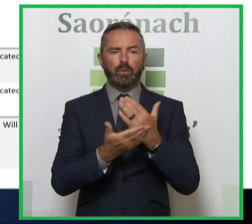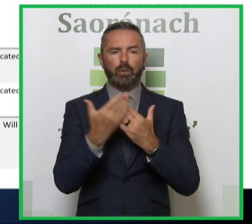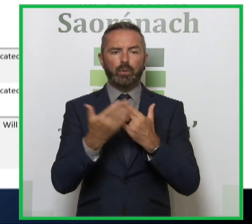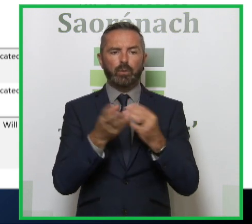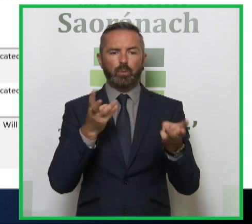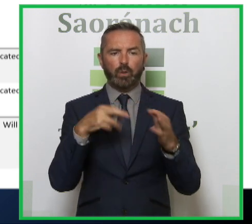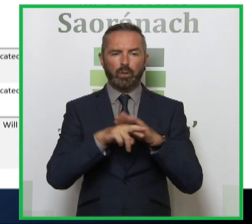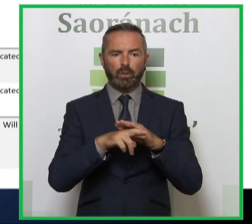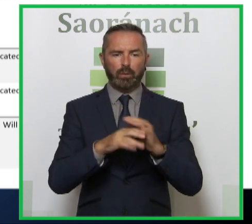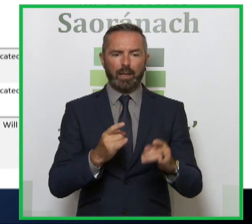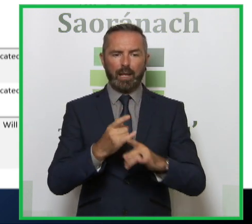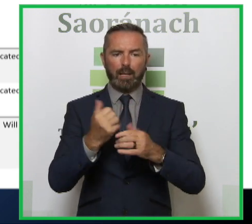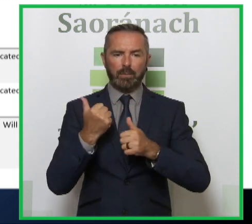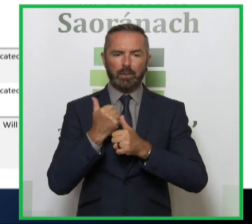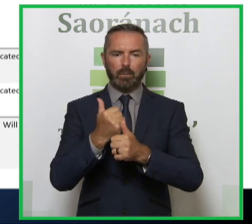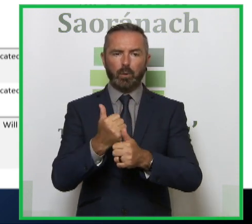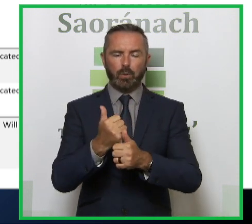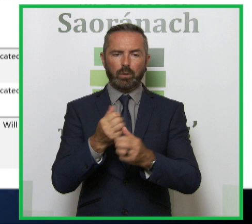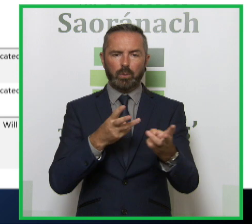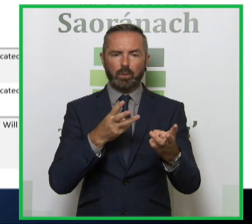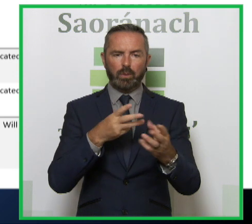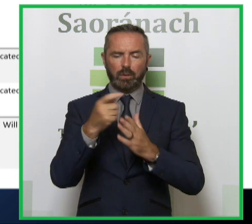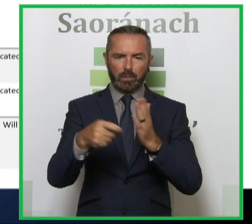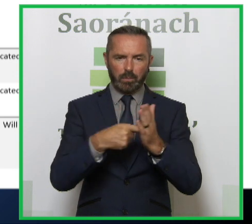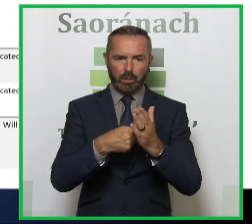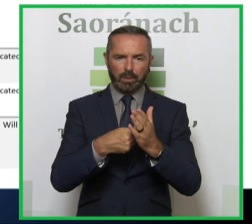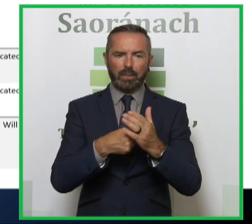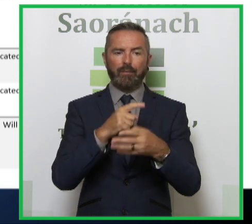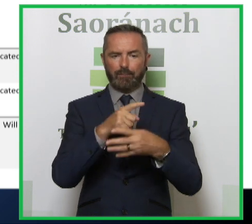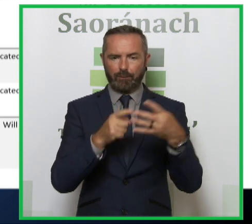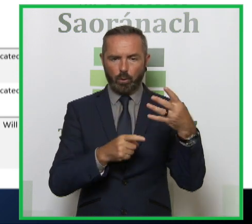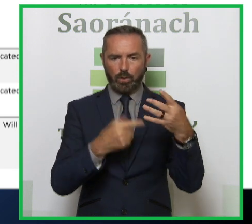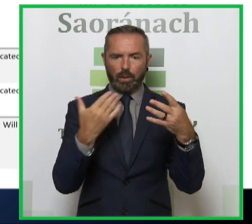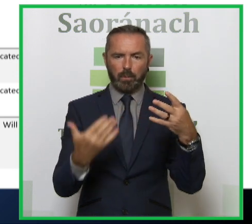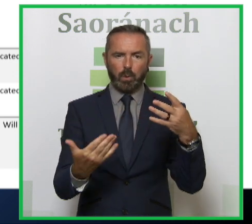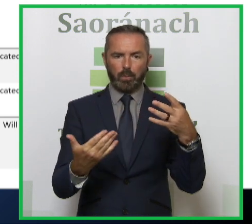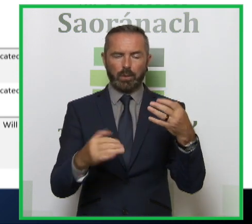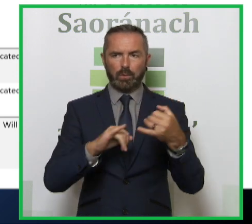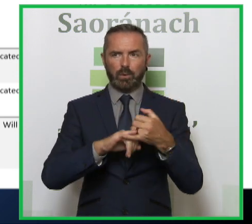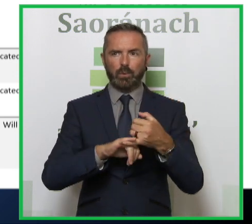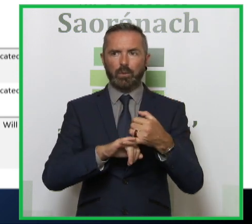who support the project. I think we've 4 currently that are